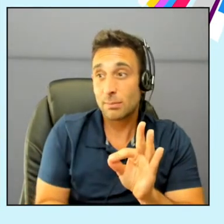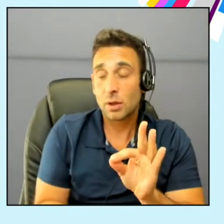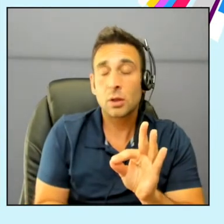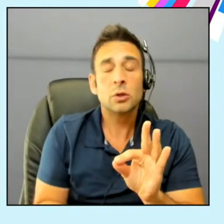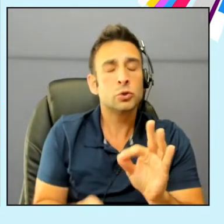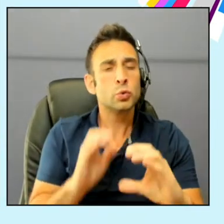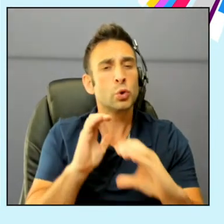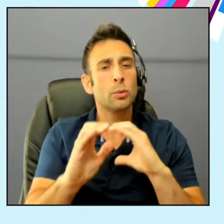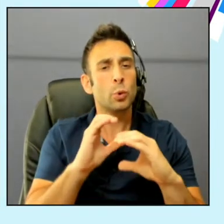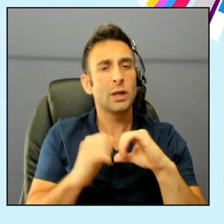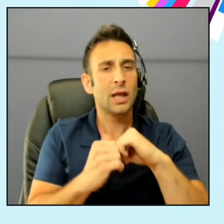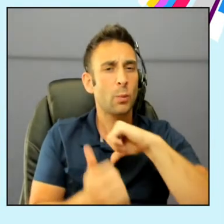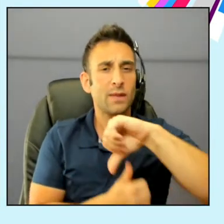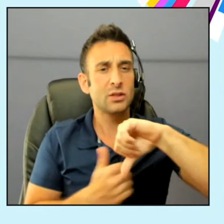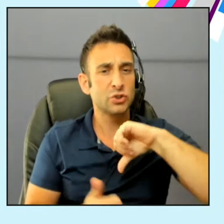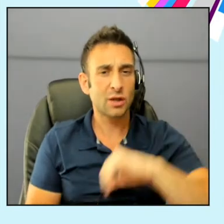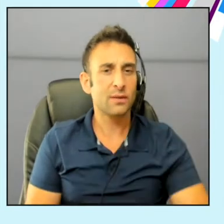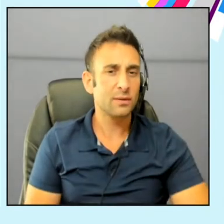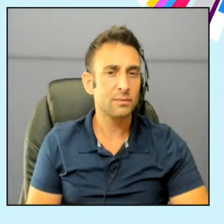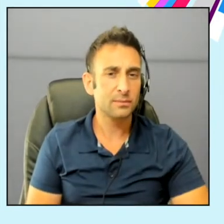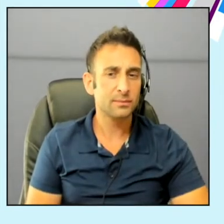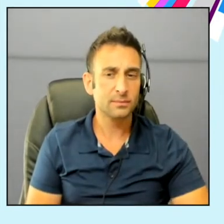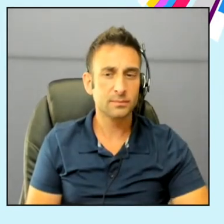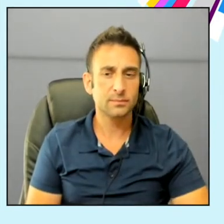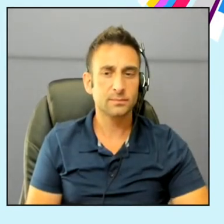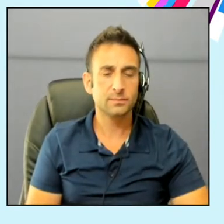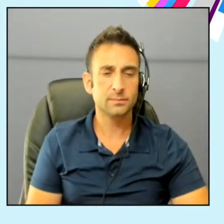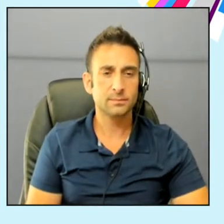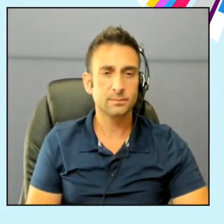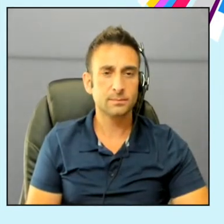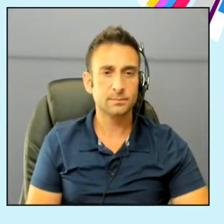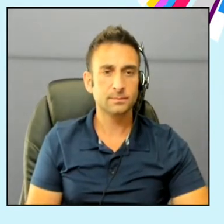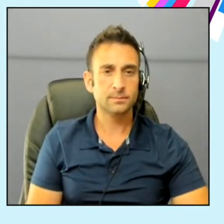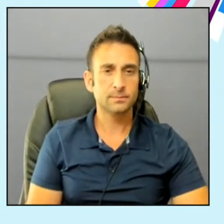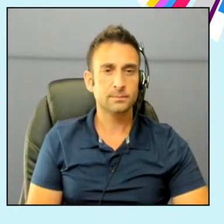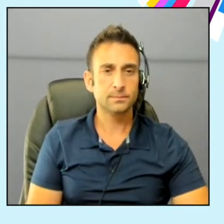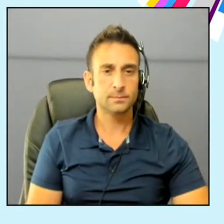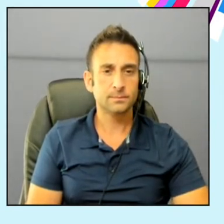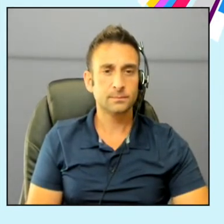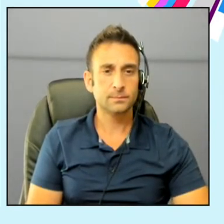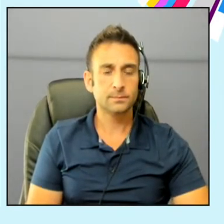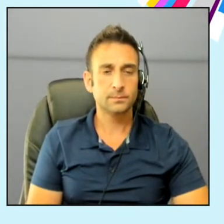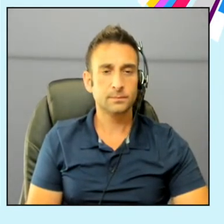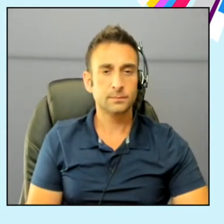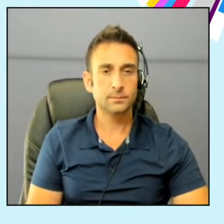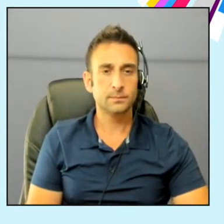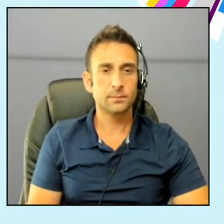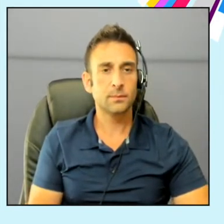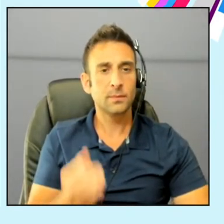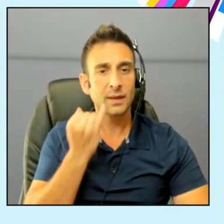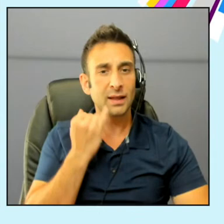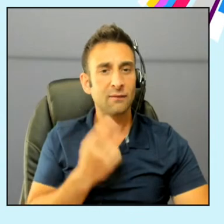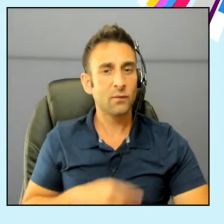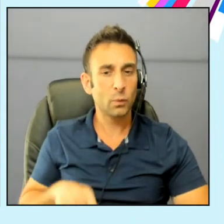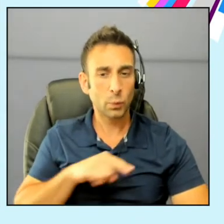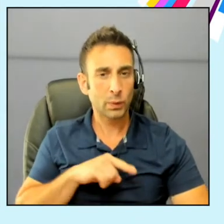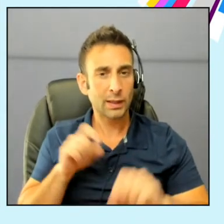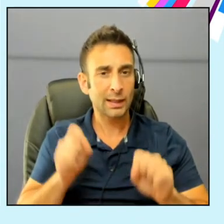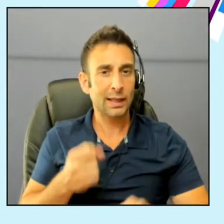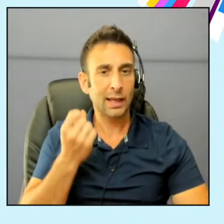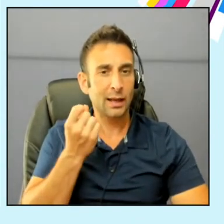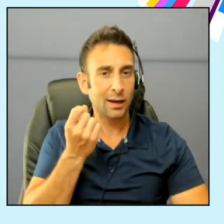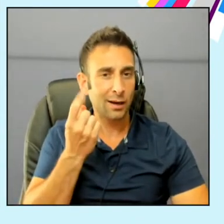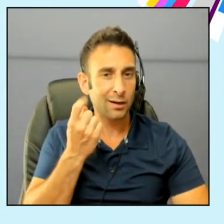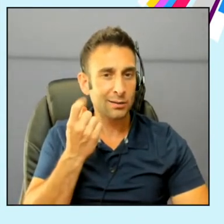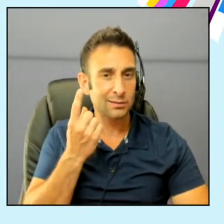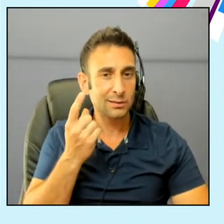with each other. So I think that if we are able to understand the people